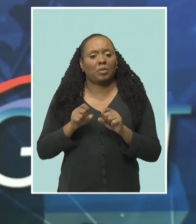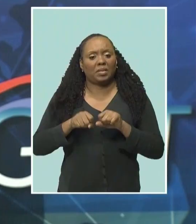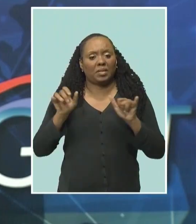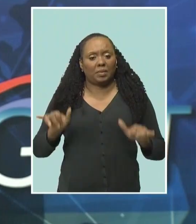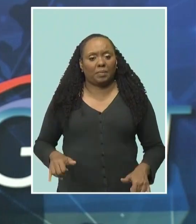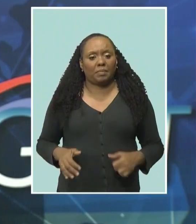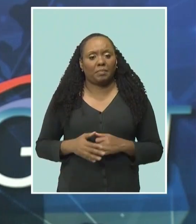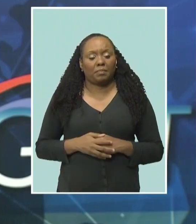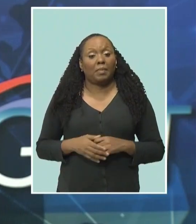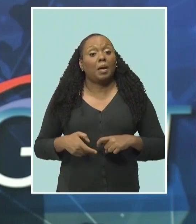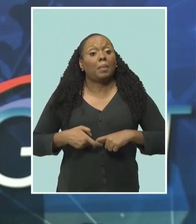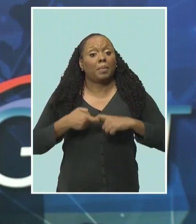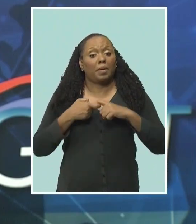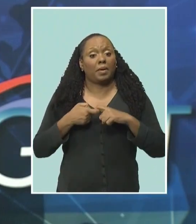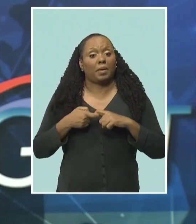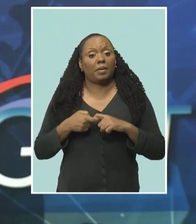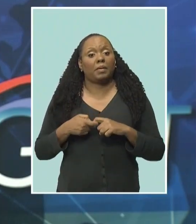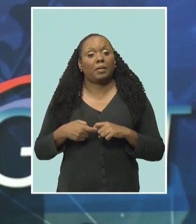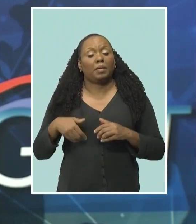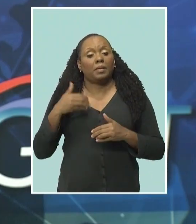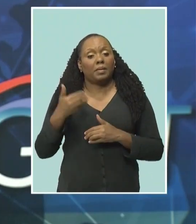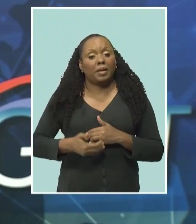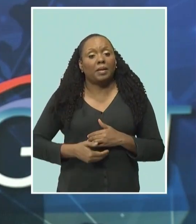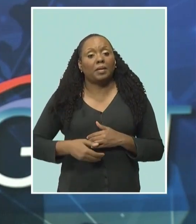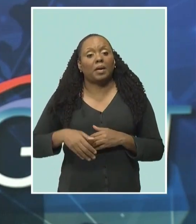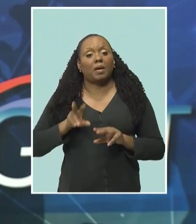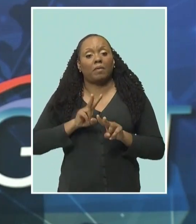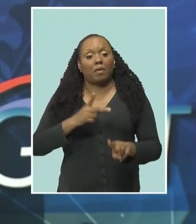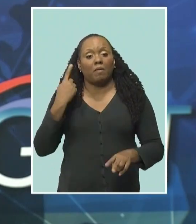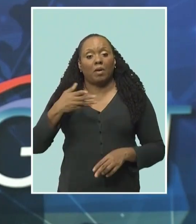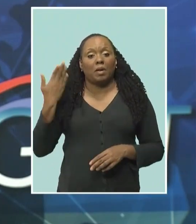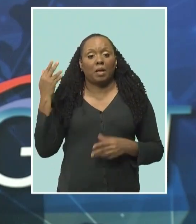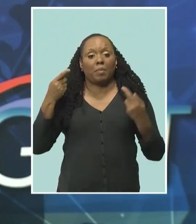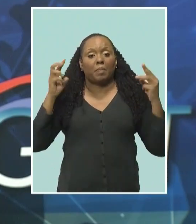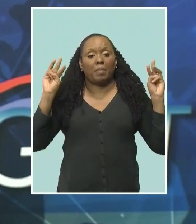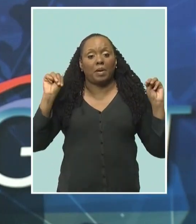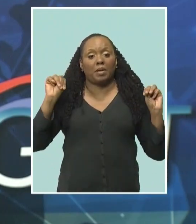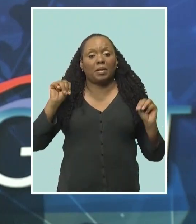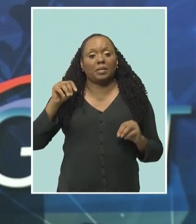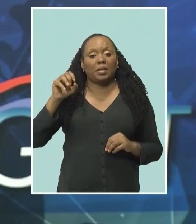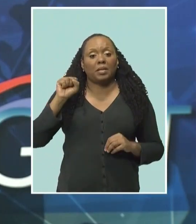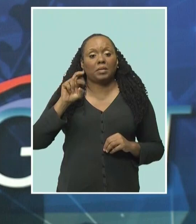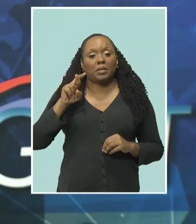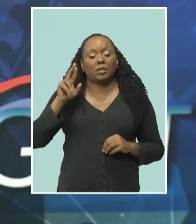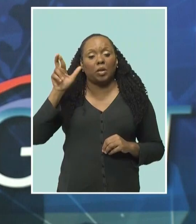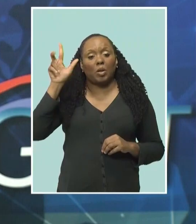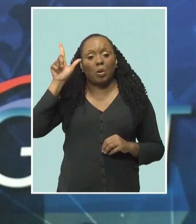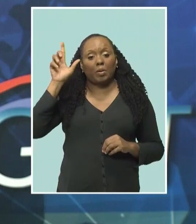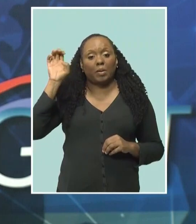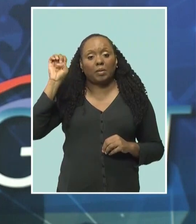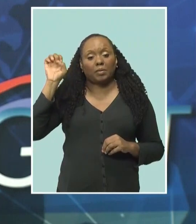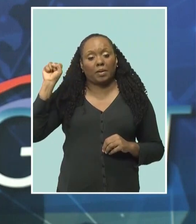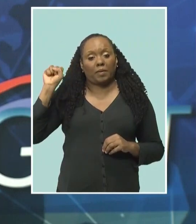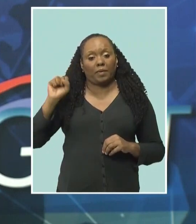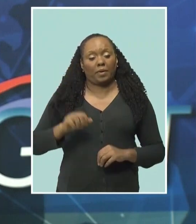break here, but coming up, preparations underway for the state funeral of late Prime Minister, the Right Honourable Sir Lloyd